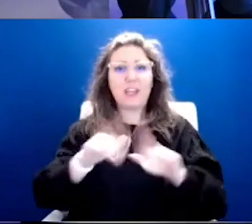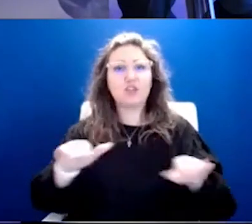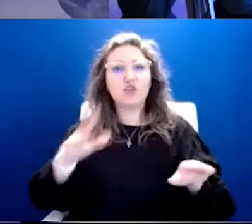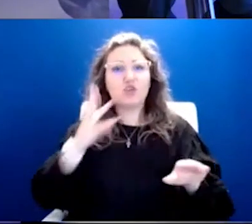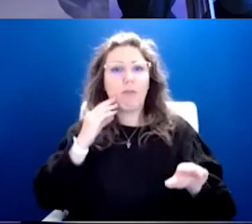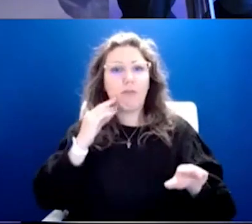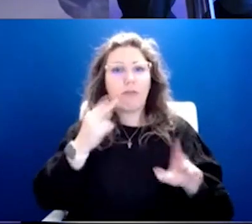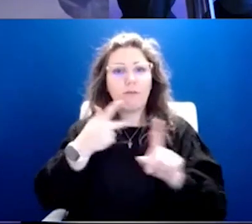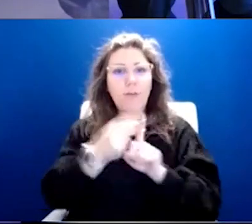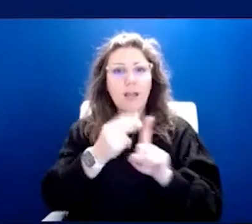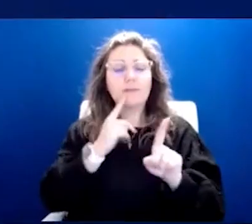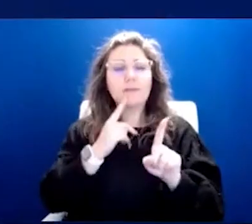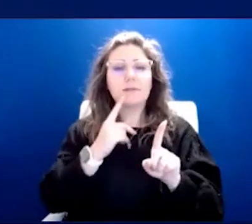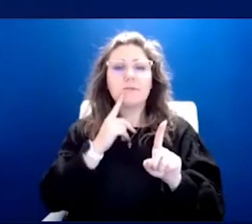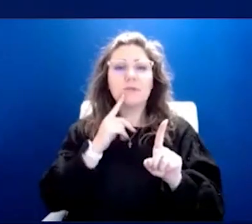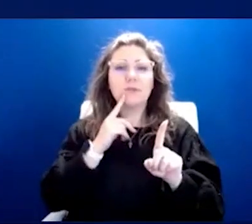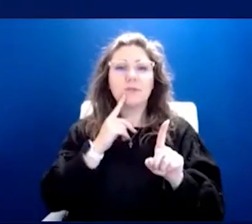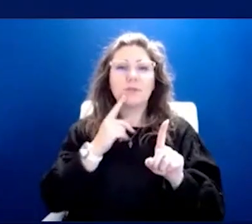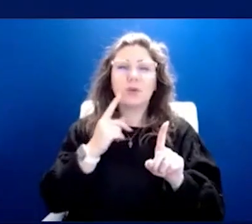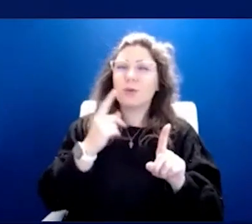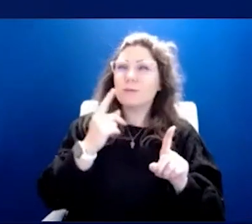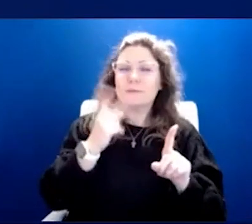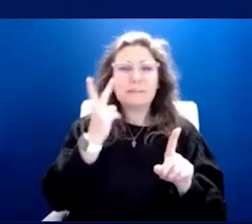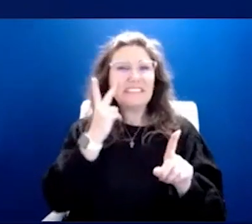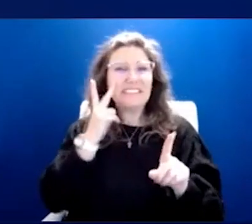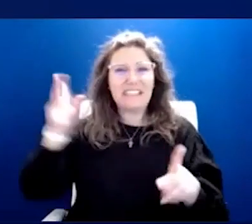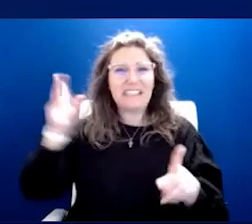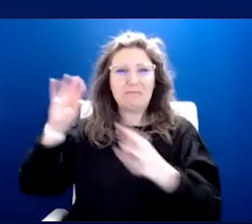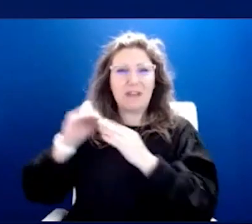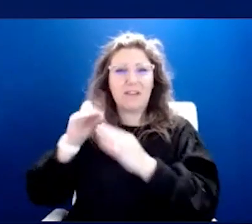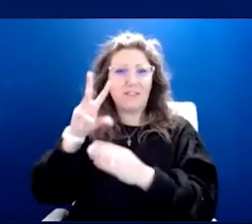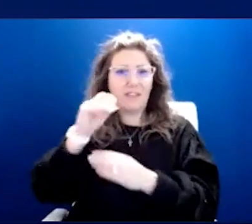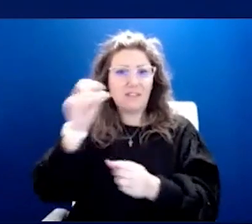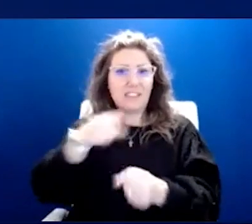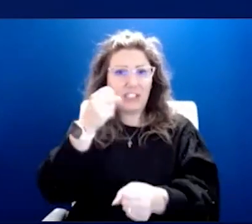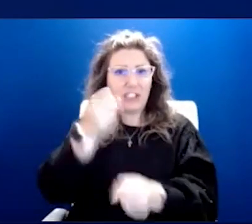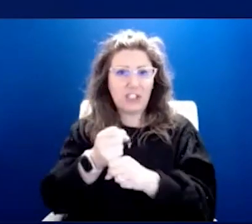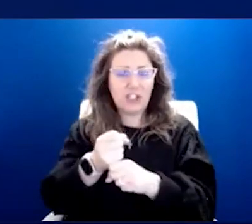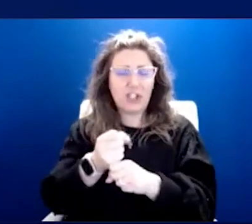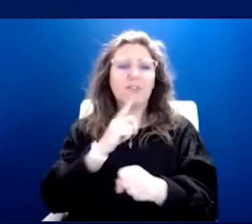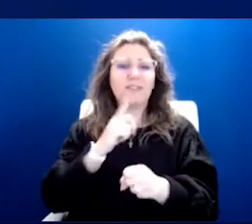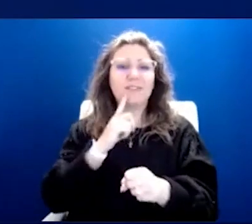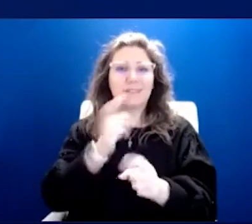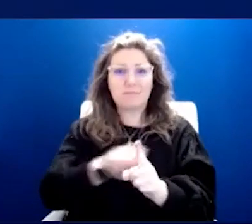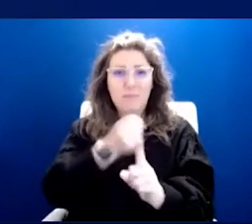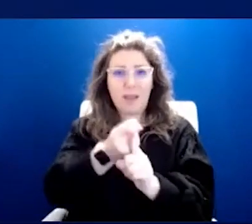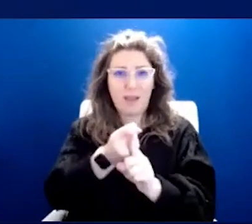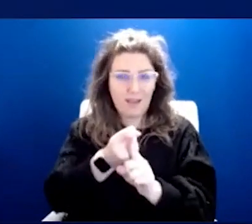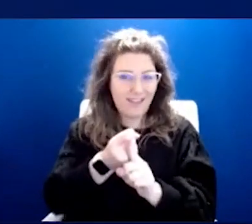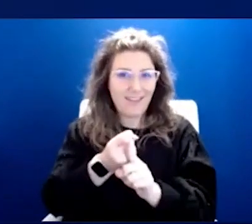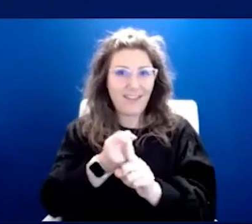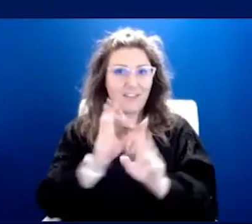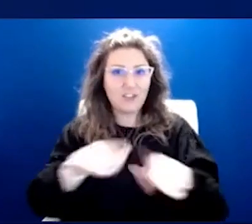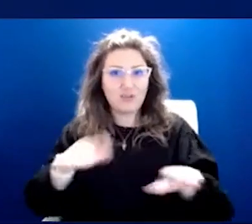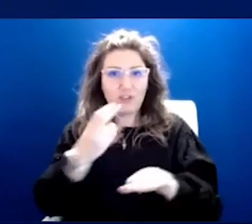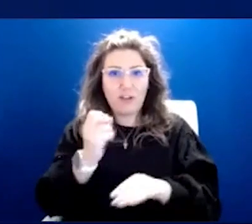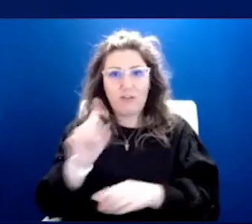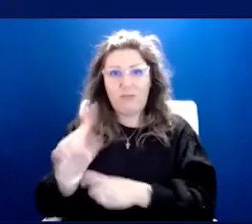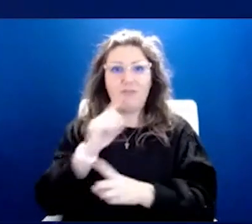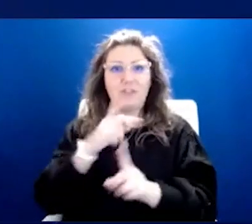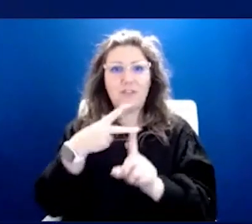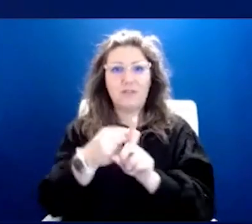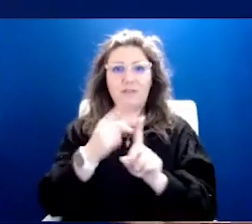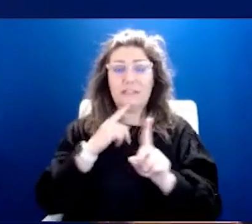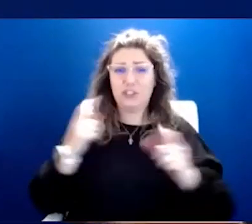again, if you look over the last 50 years, the dramatic impact of childhood immunizations has been massive in our country and really across